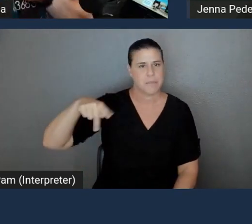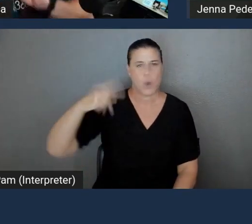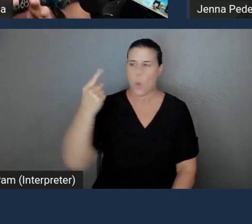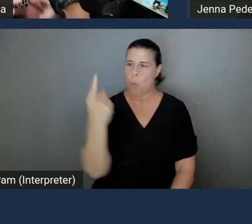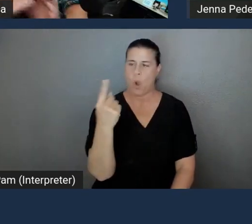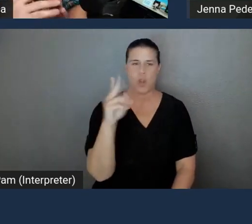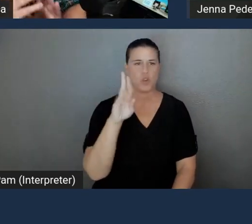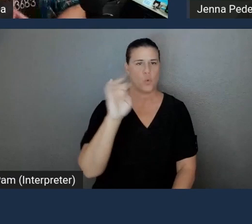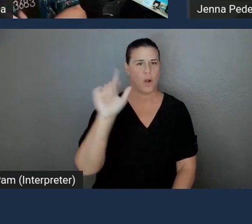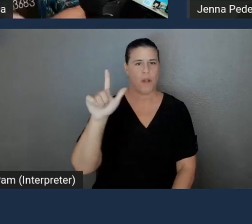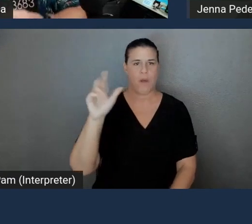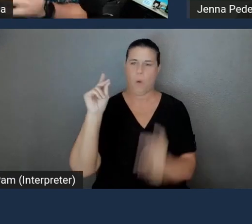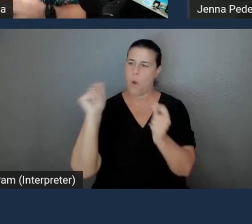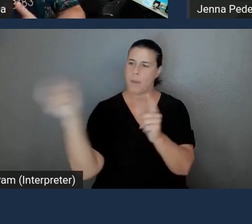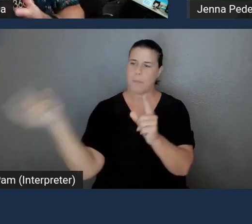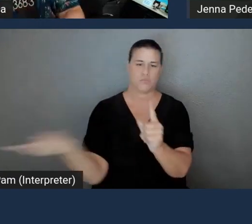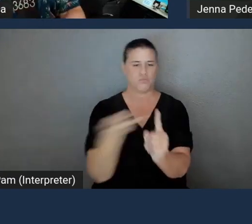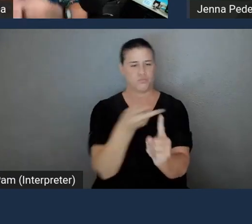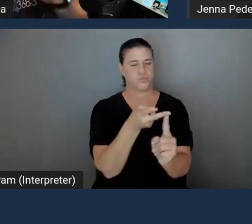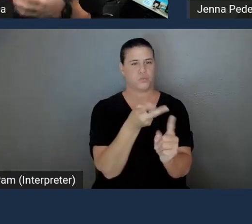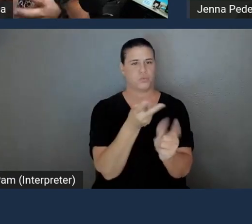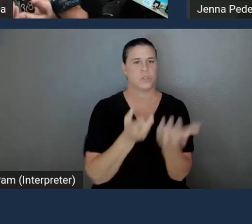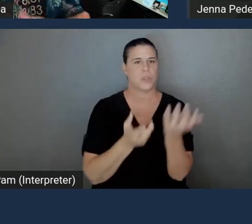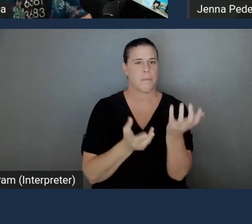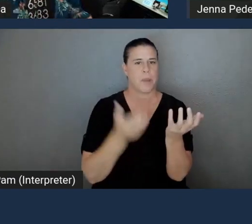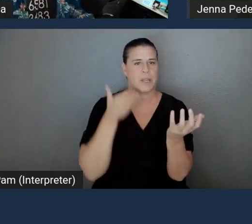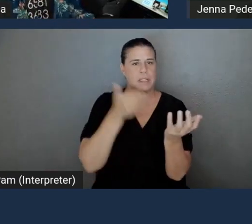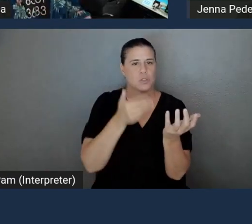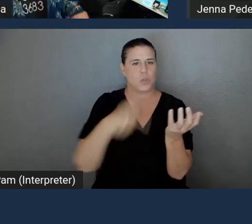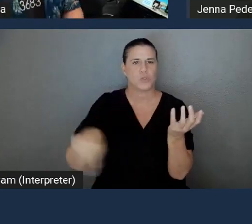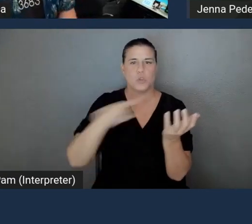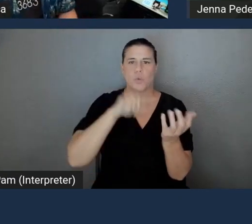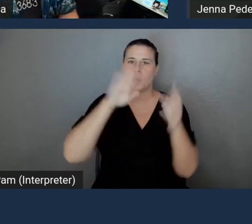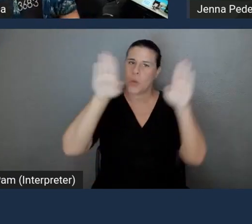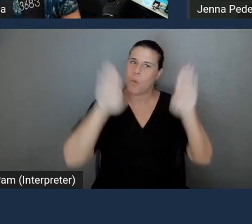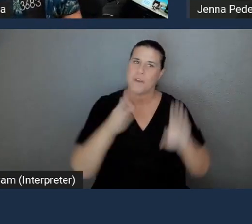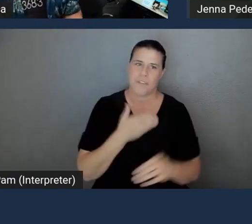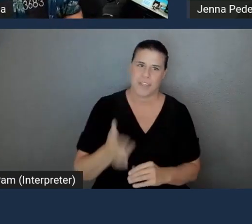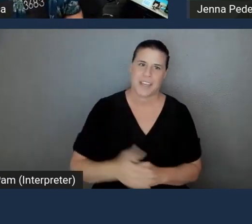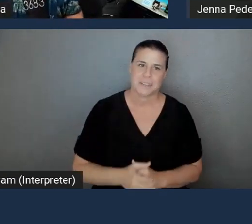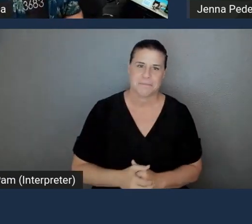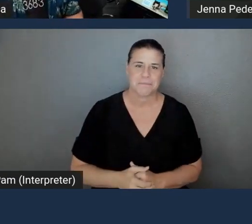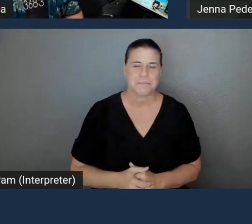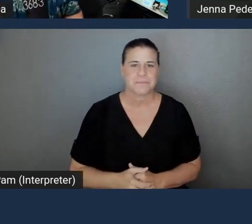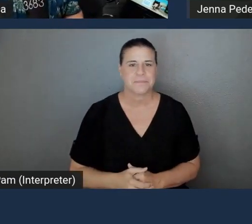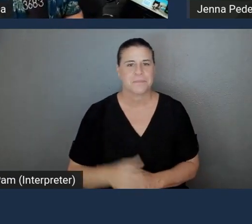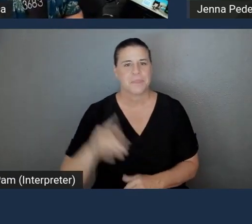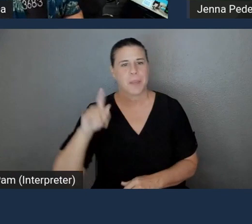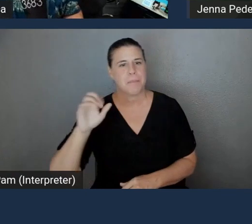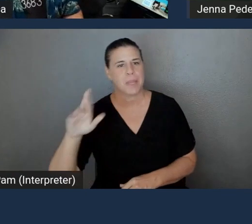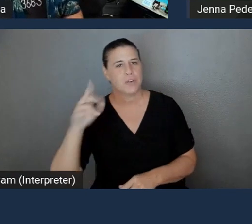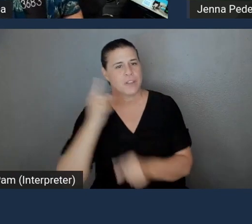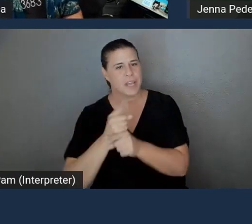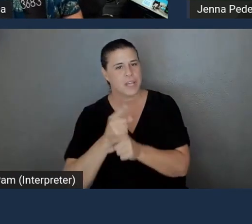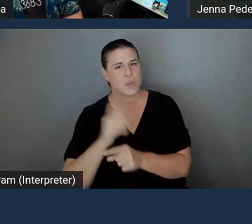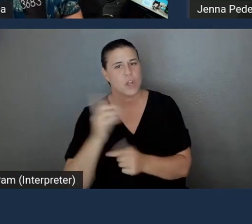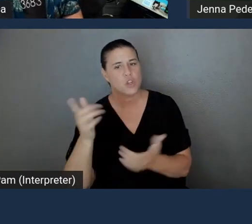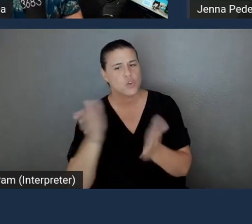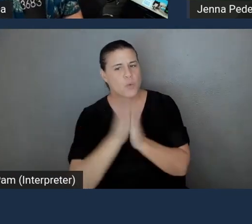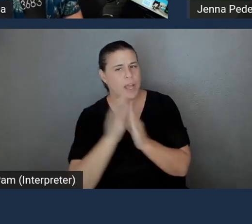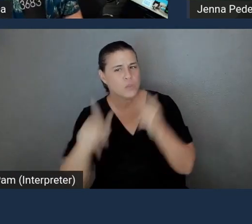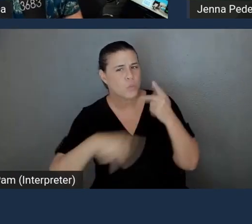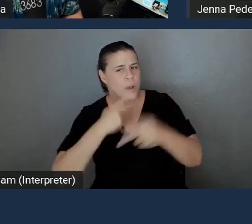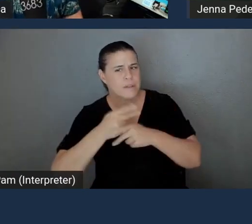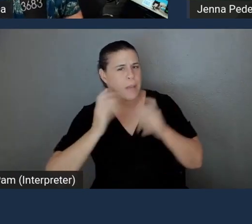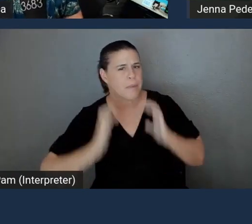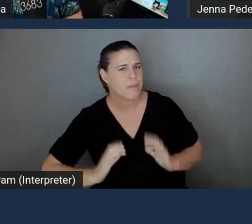it will be automatically take you to the bucket that's closest to you, which is just a wonderful thing. That's right. So you asked like what type of customers would be